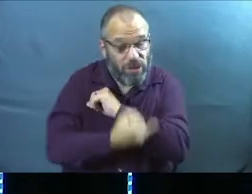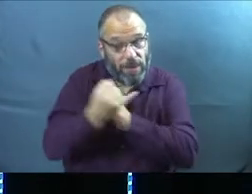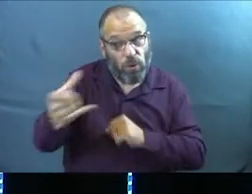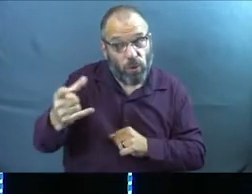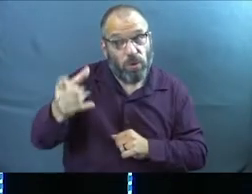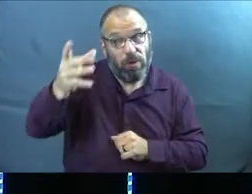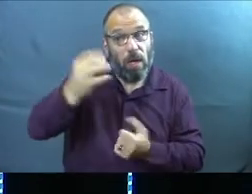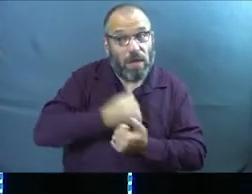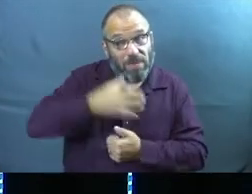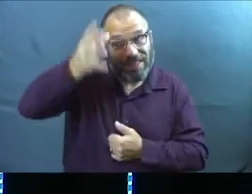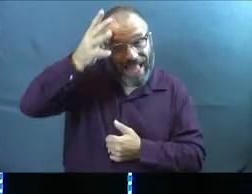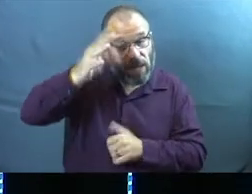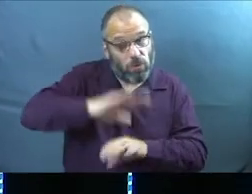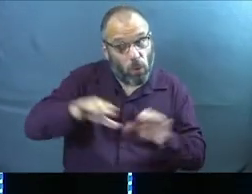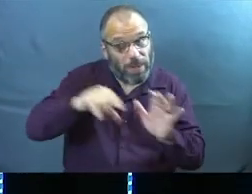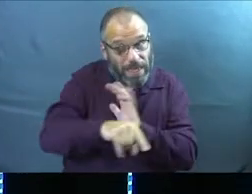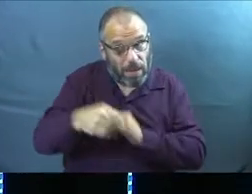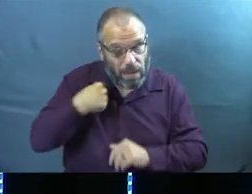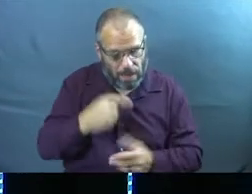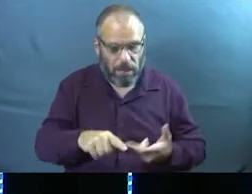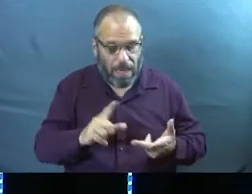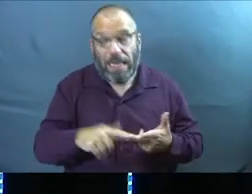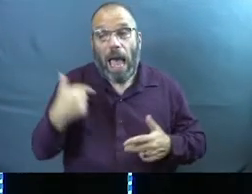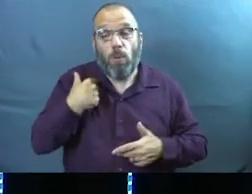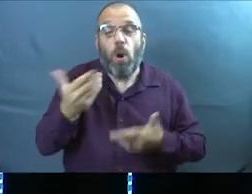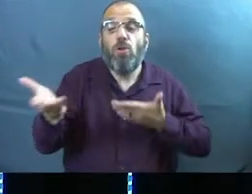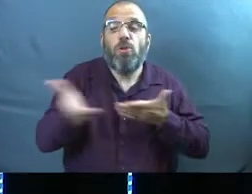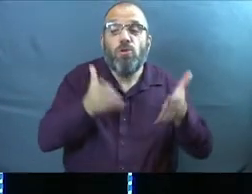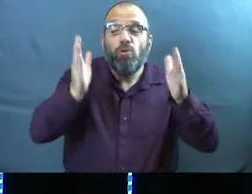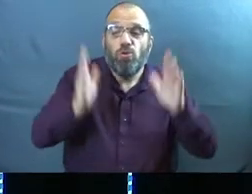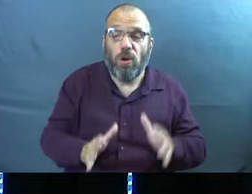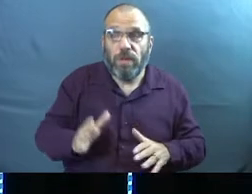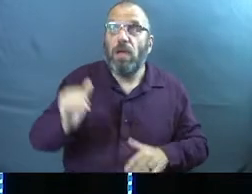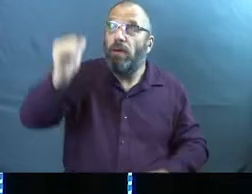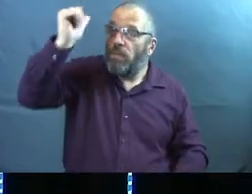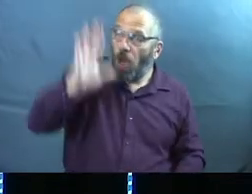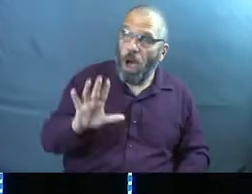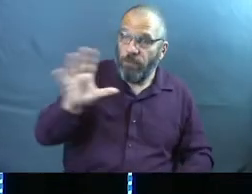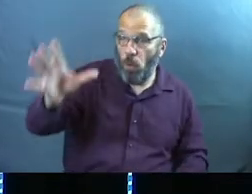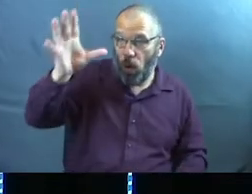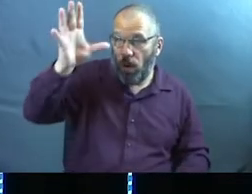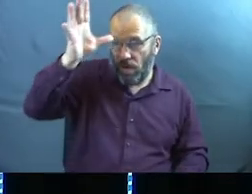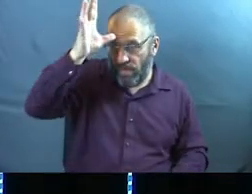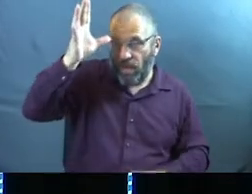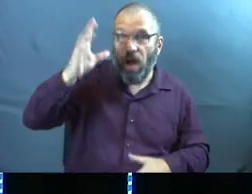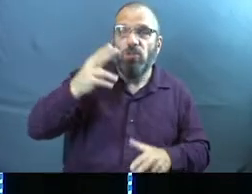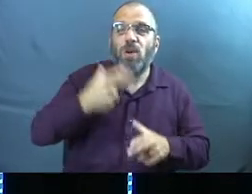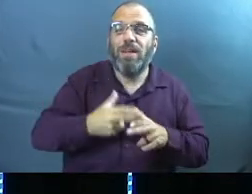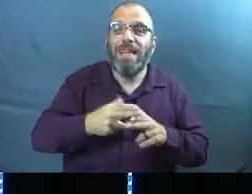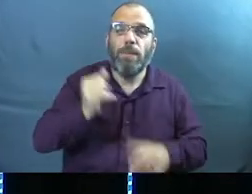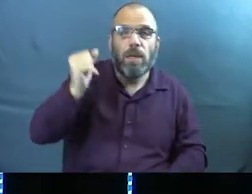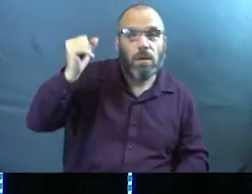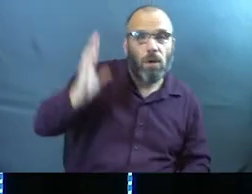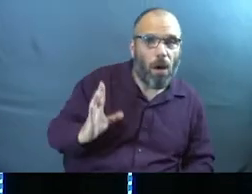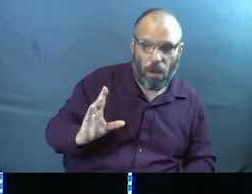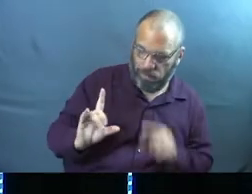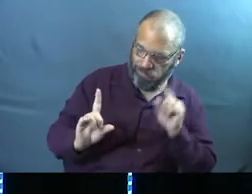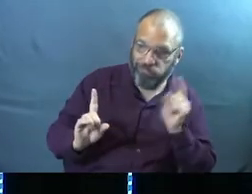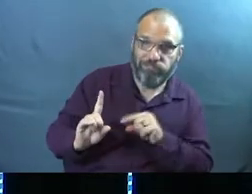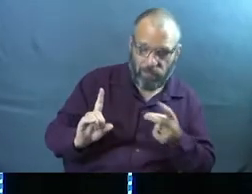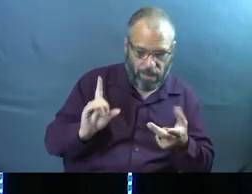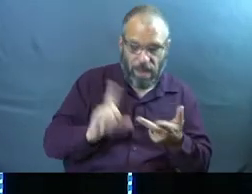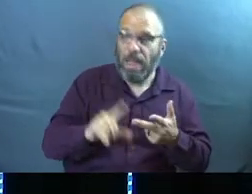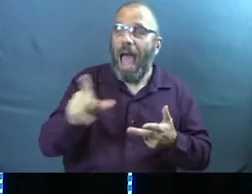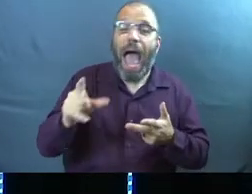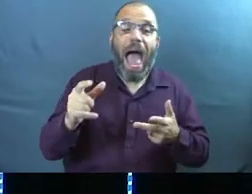you should love us and not kill us. And then they say, we're the servants of the God of your father. So now they're name dropping God. And